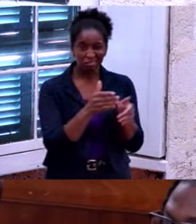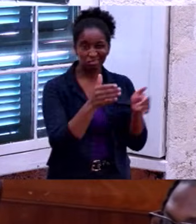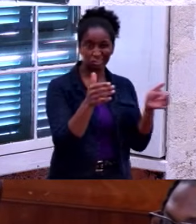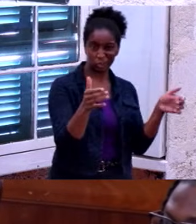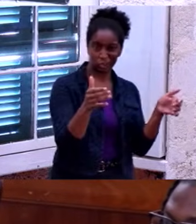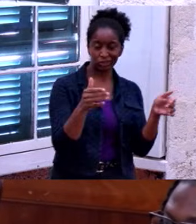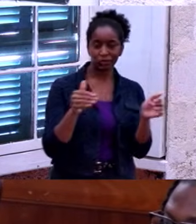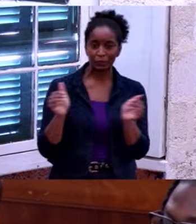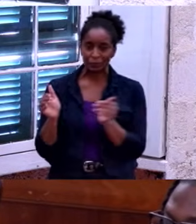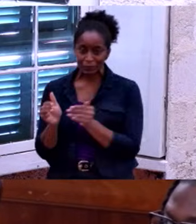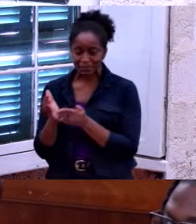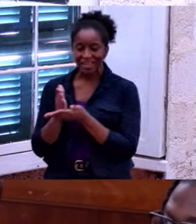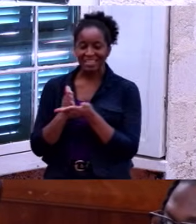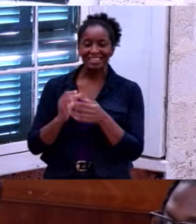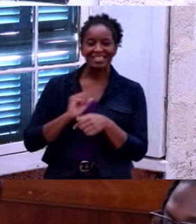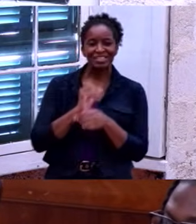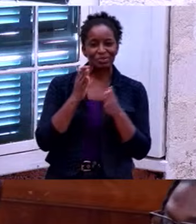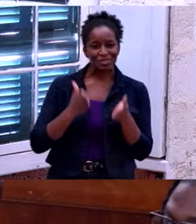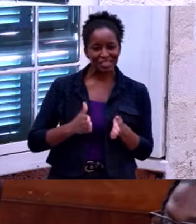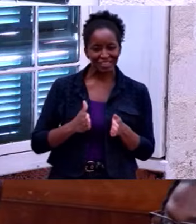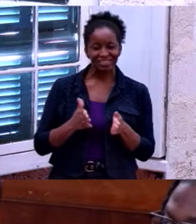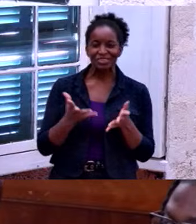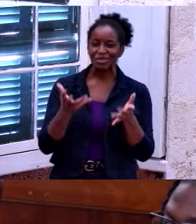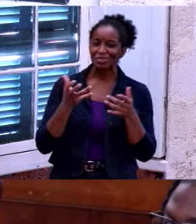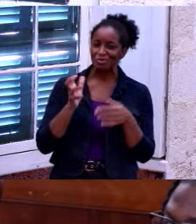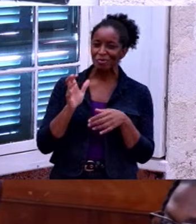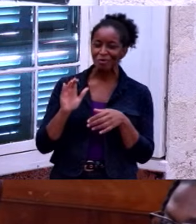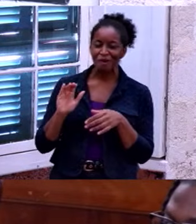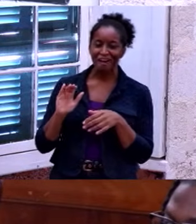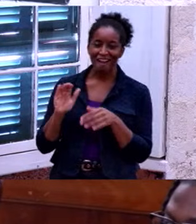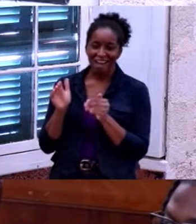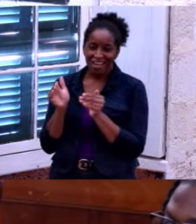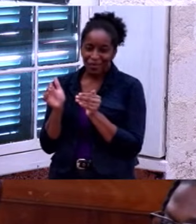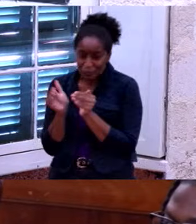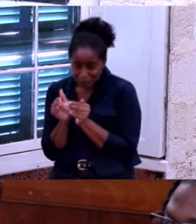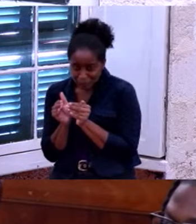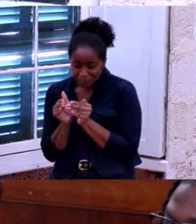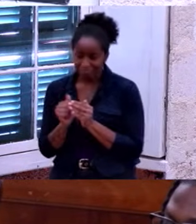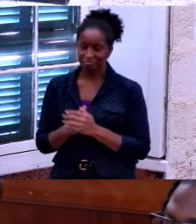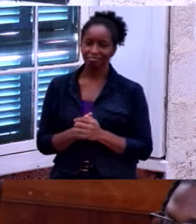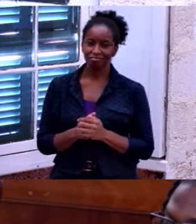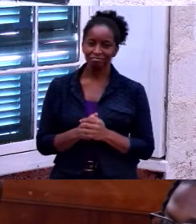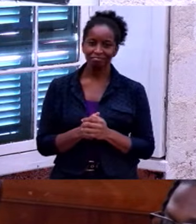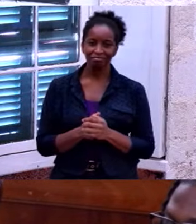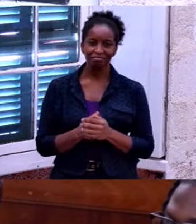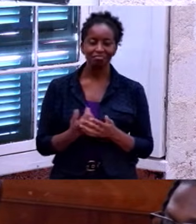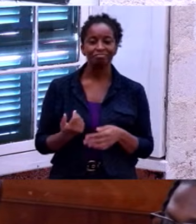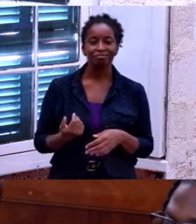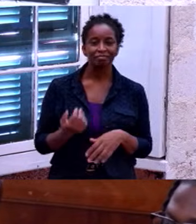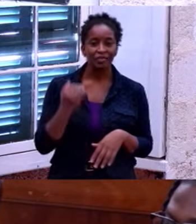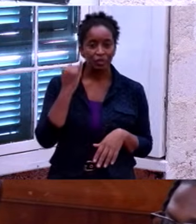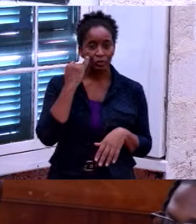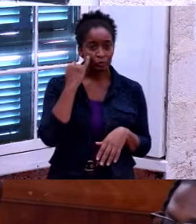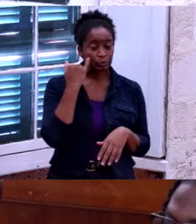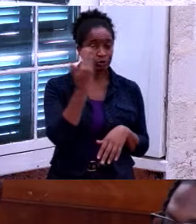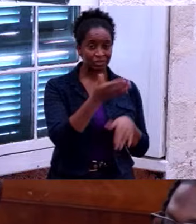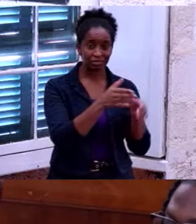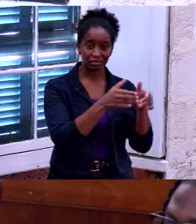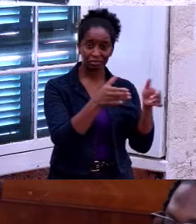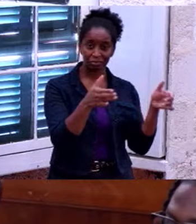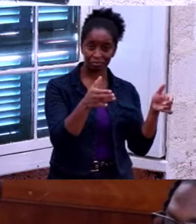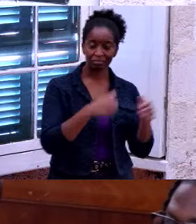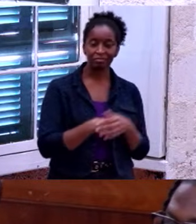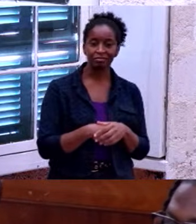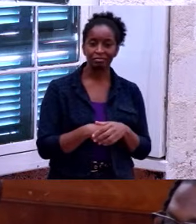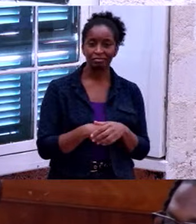But in a parliament of over 650 members, you can afford to have a seat cleared out by the major political parties where no